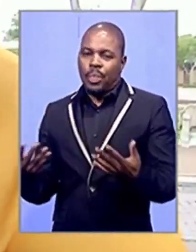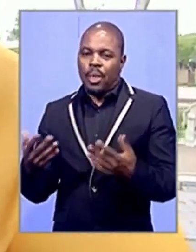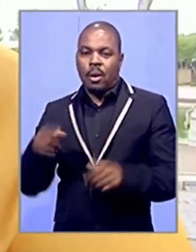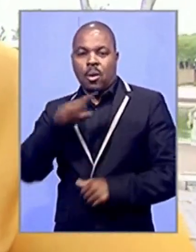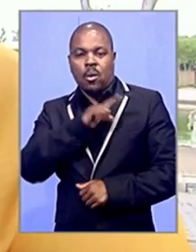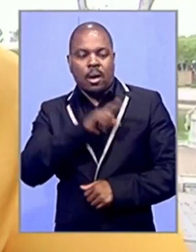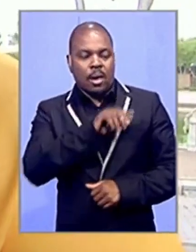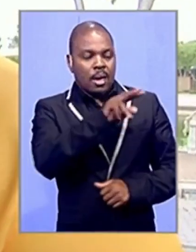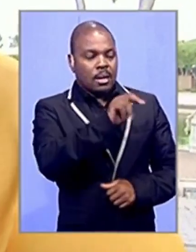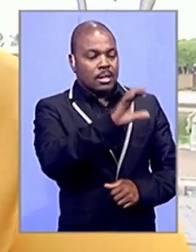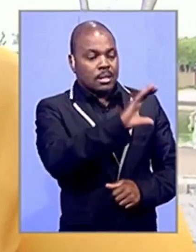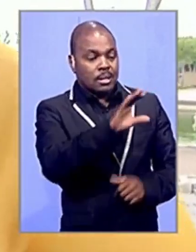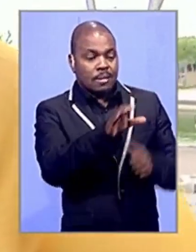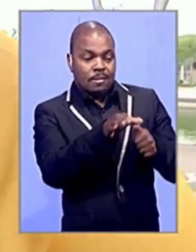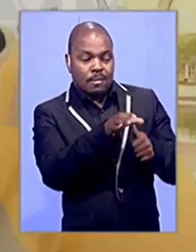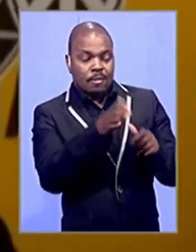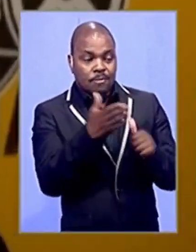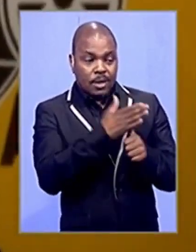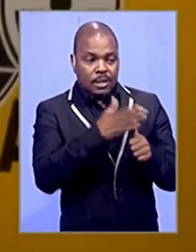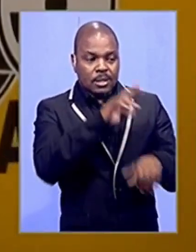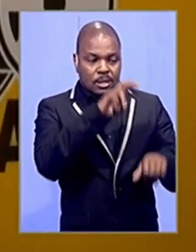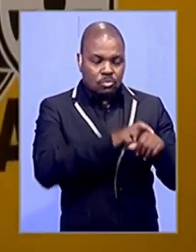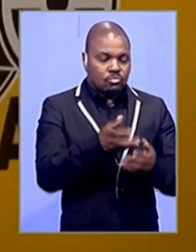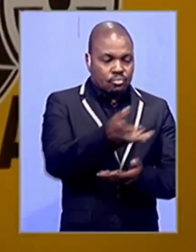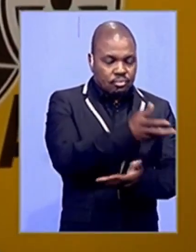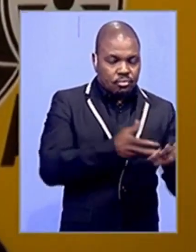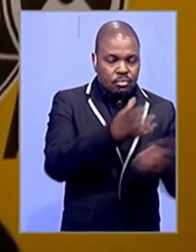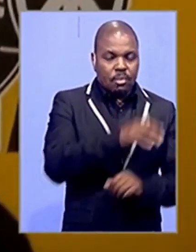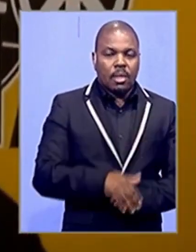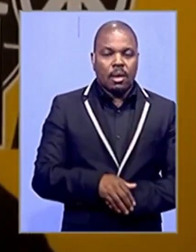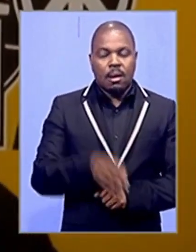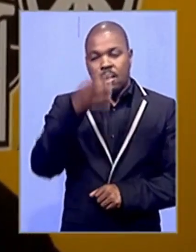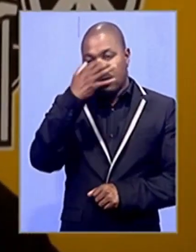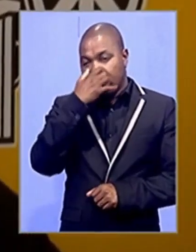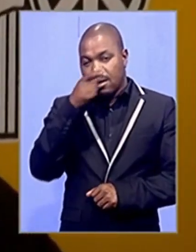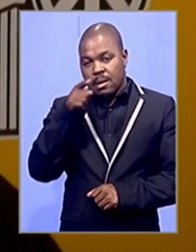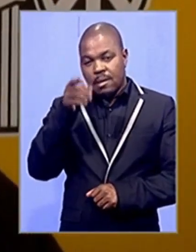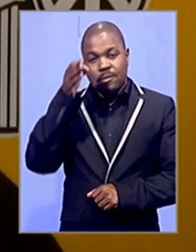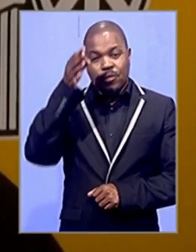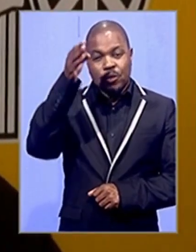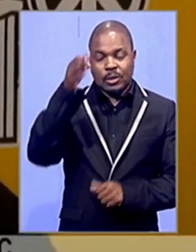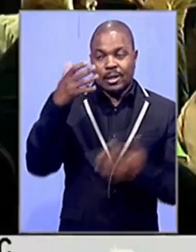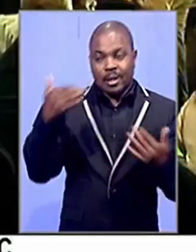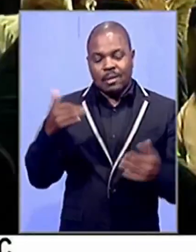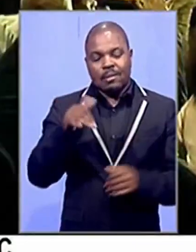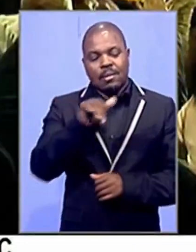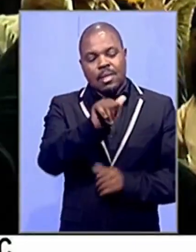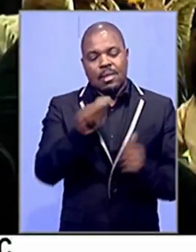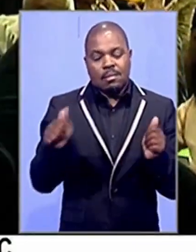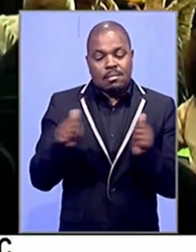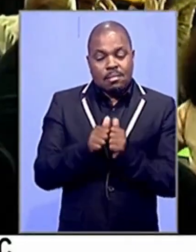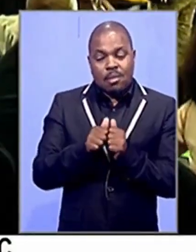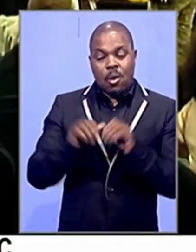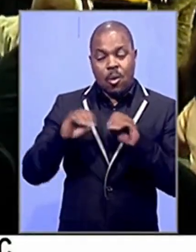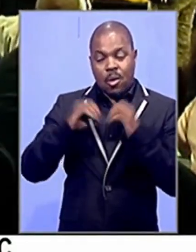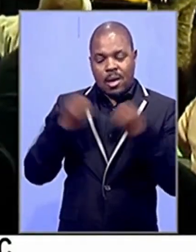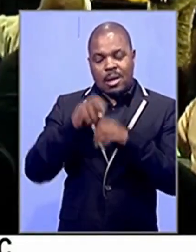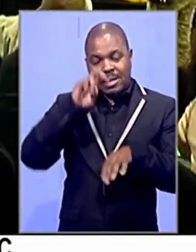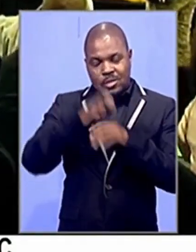still have to process this matter. Ge le bokamoso jwa Ramaphosa ga bjale bo ka diatleng tša maloko a semphato